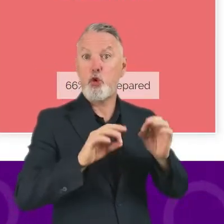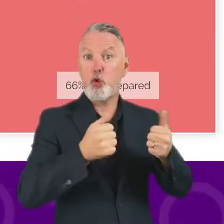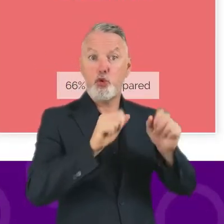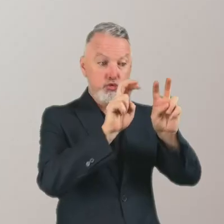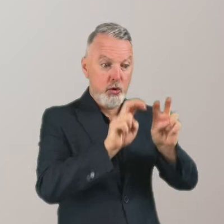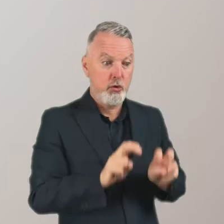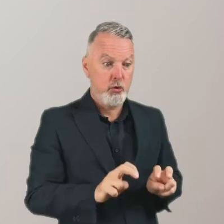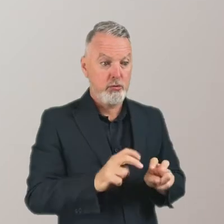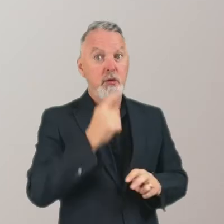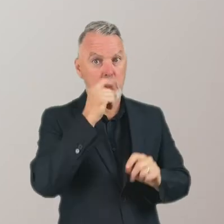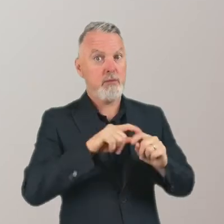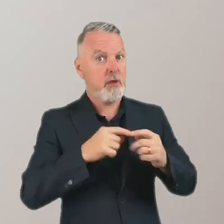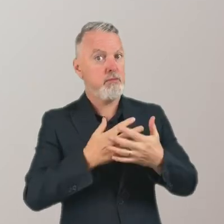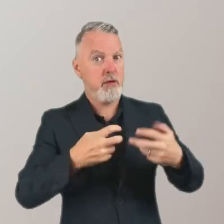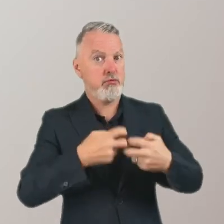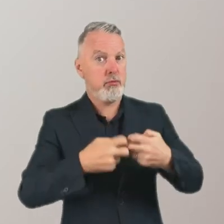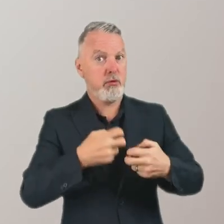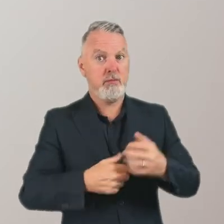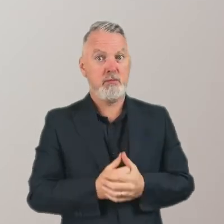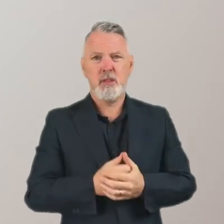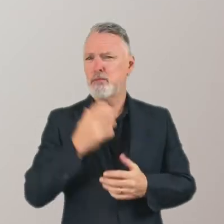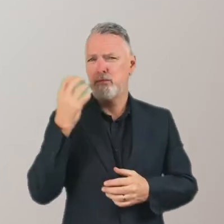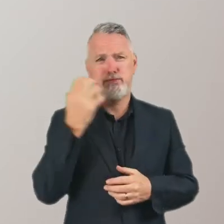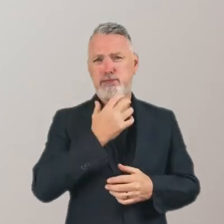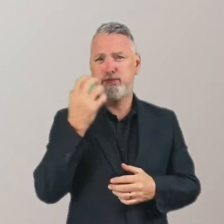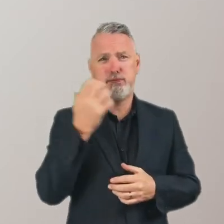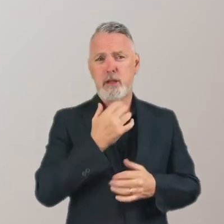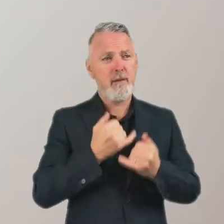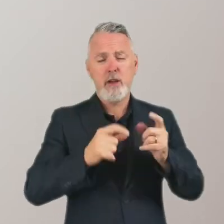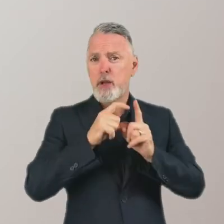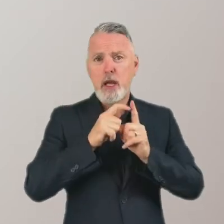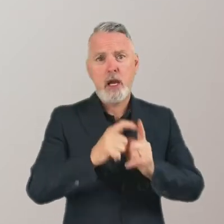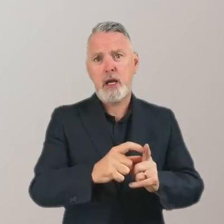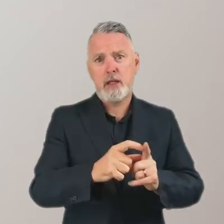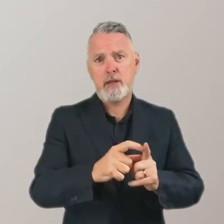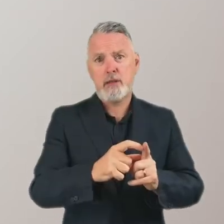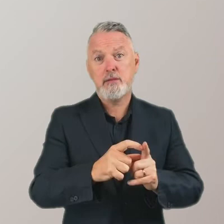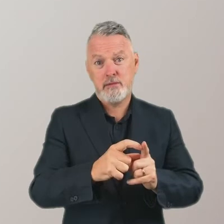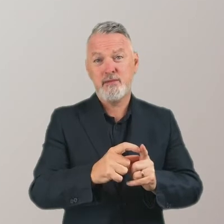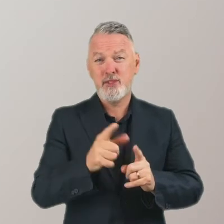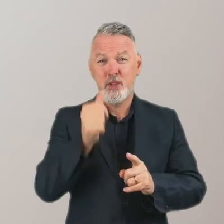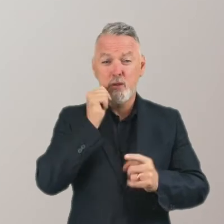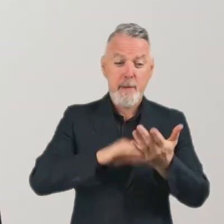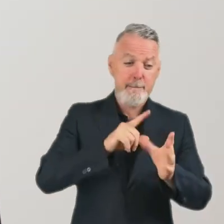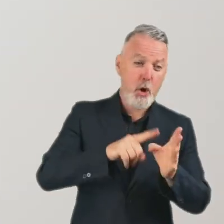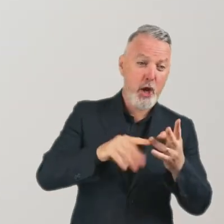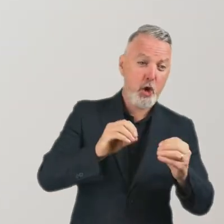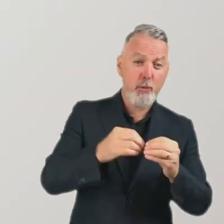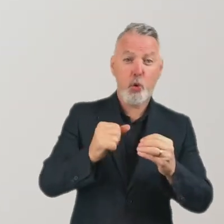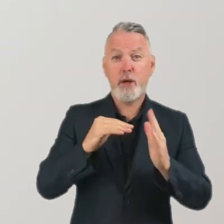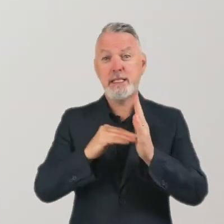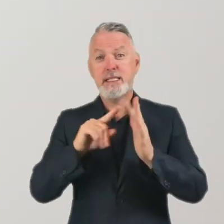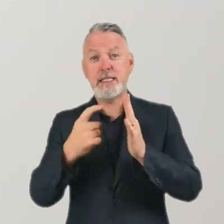trouble. You'd never dream of trying to manage the accounts of a business without the help of MYOB or Xero. So how